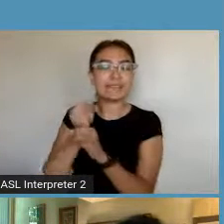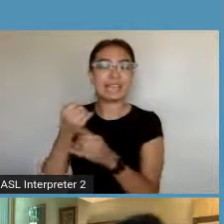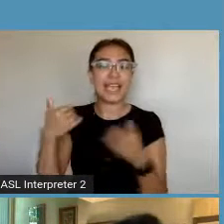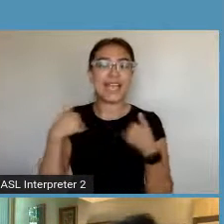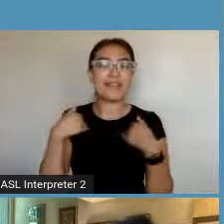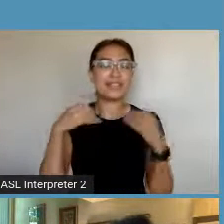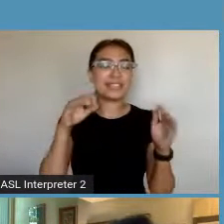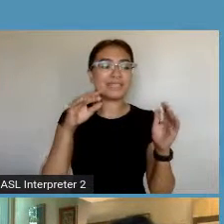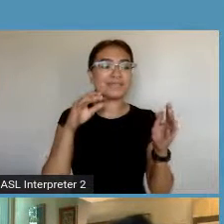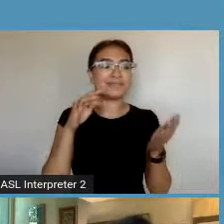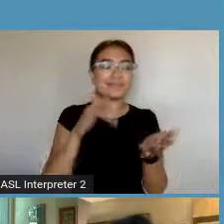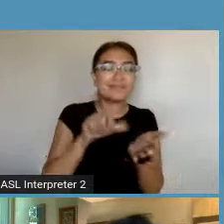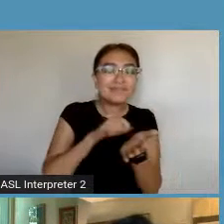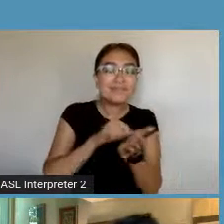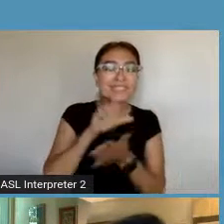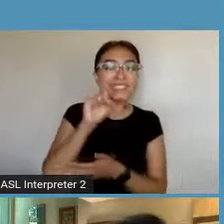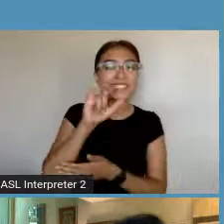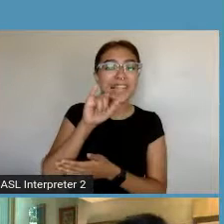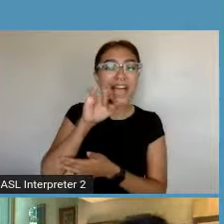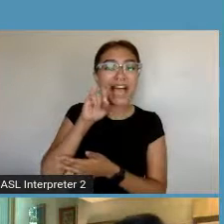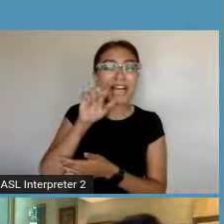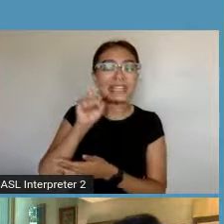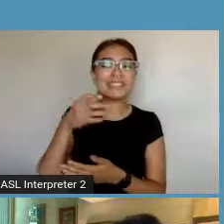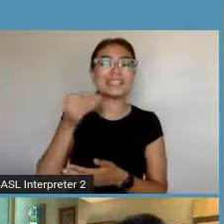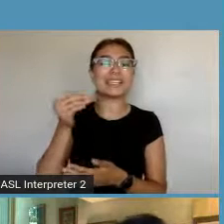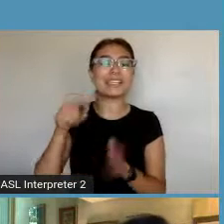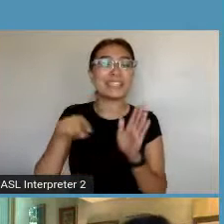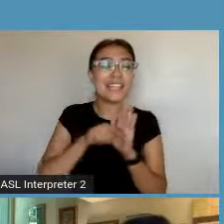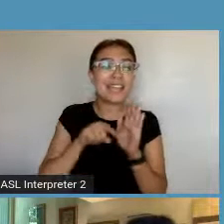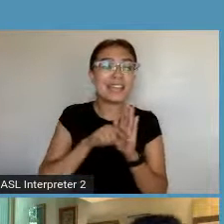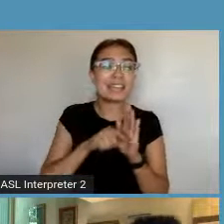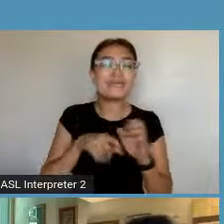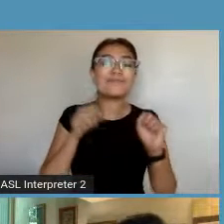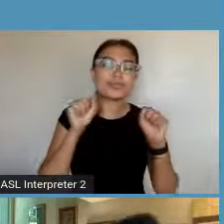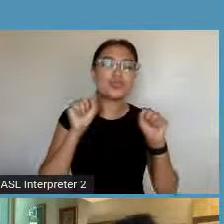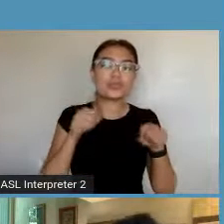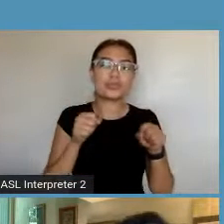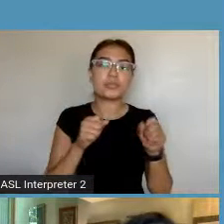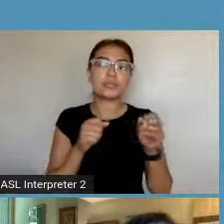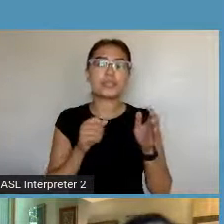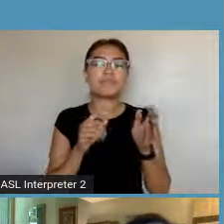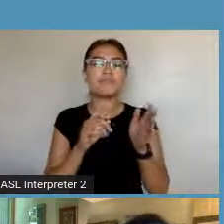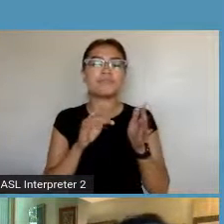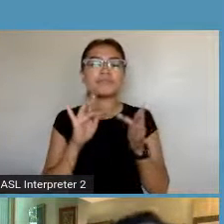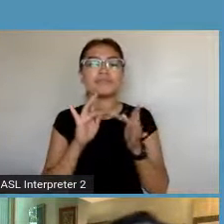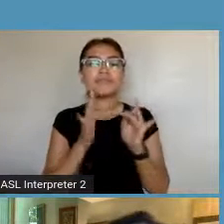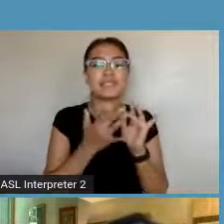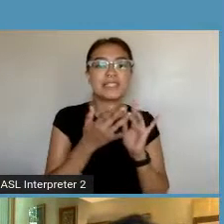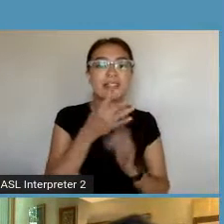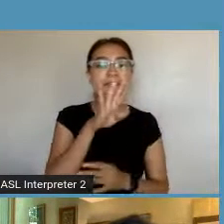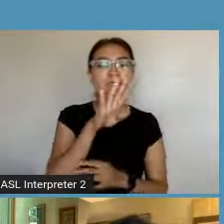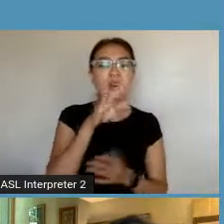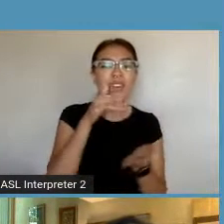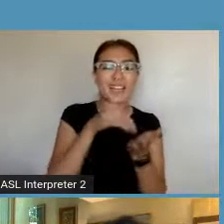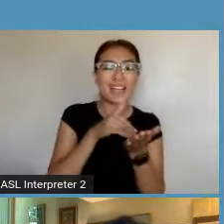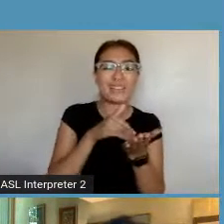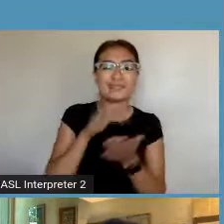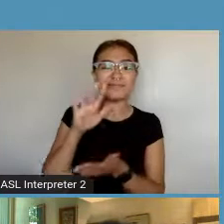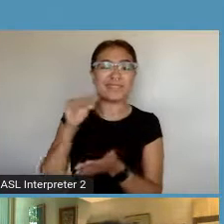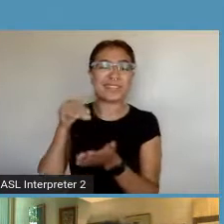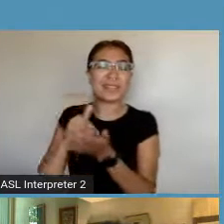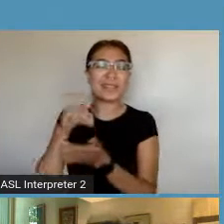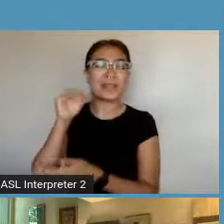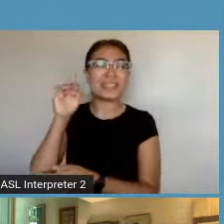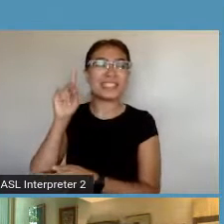those could be should be digitized with the format of 2,000, between 2,000 and 4,000 PPI. And I've